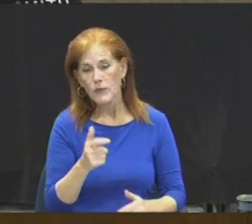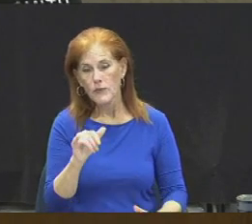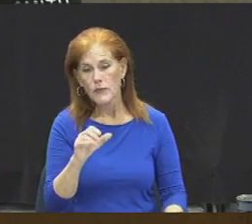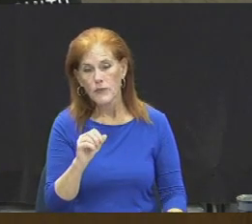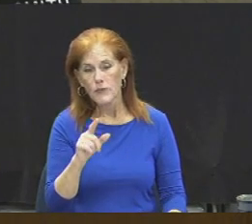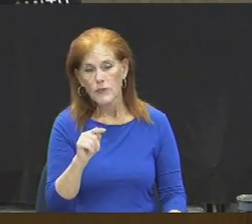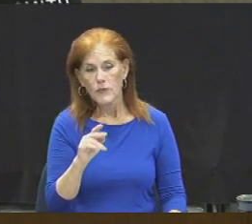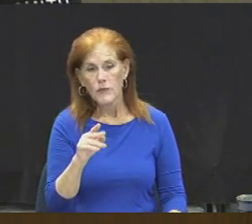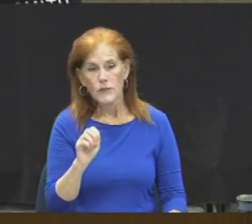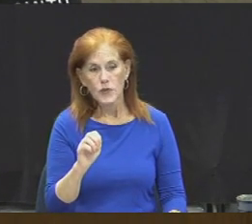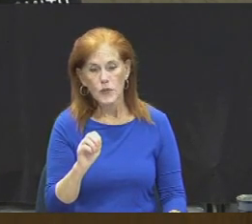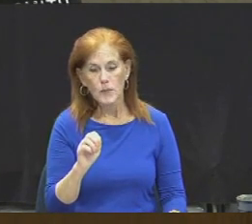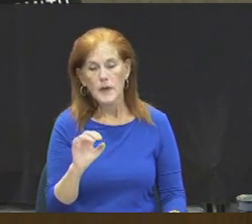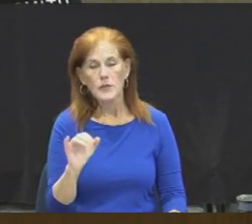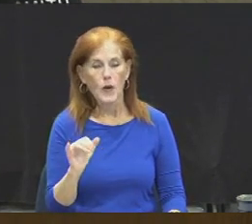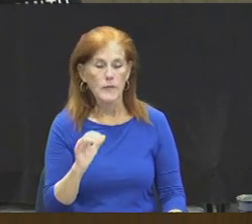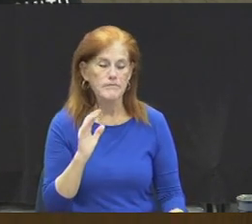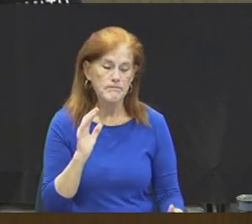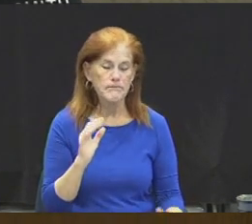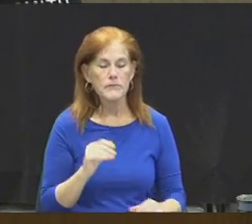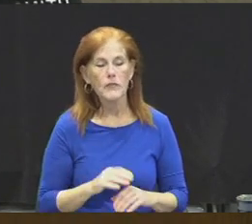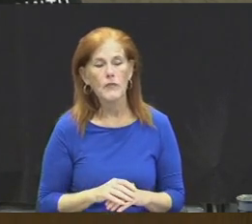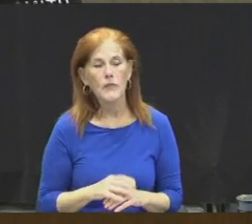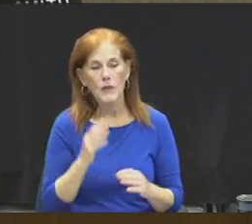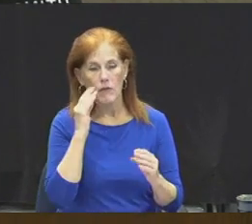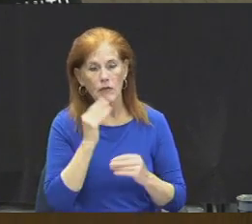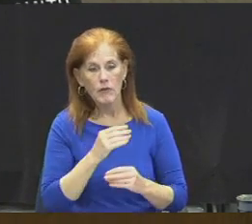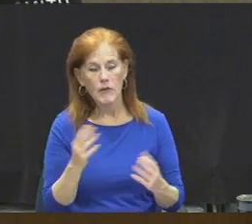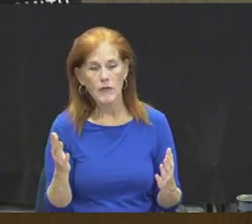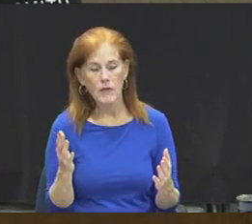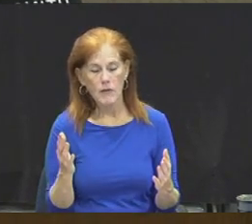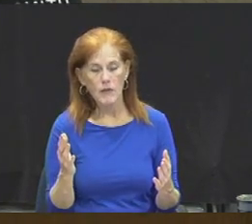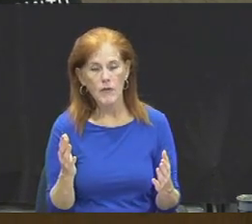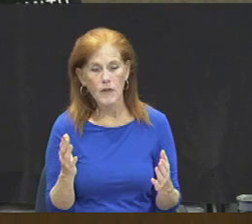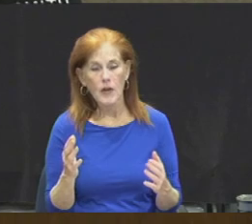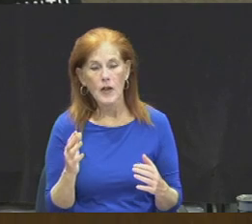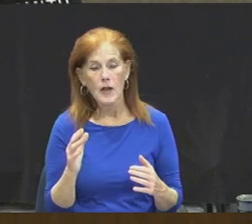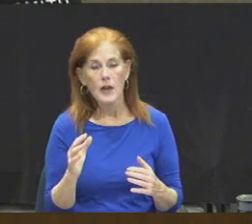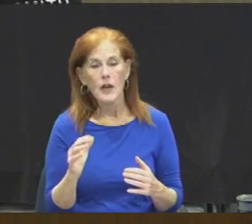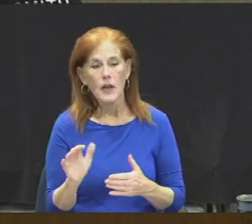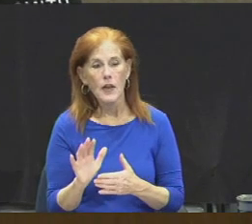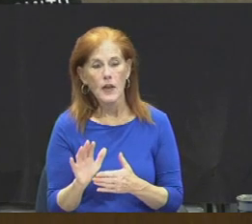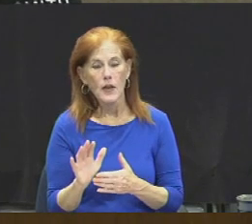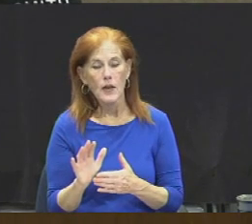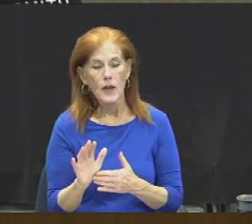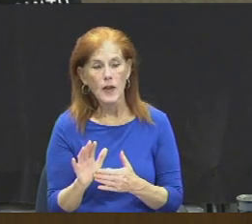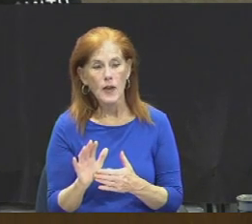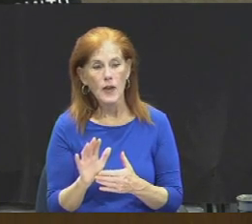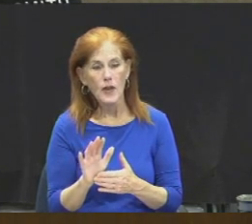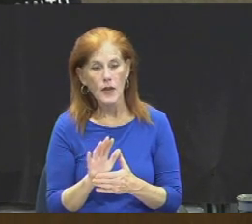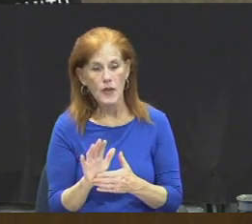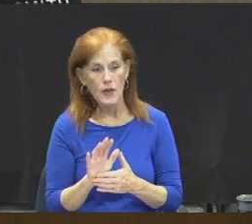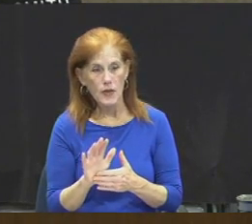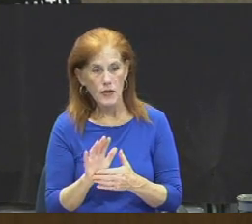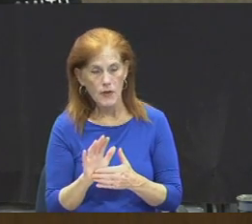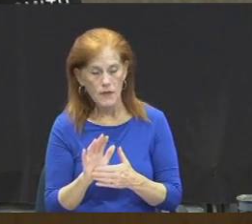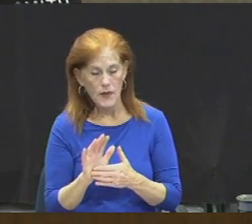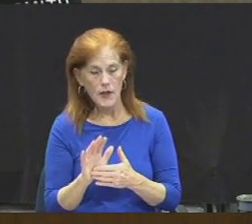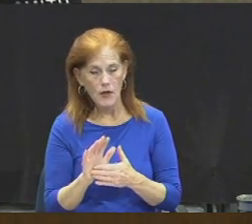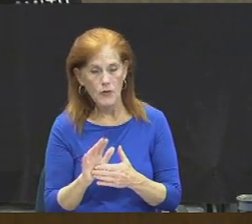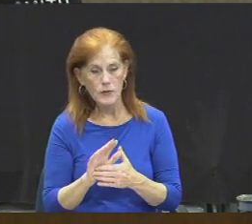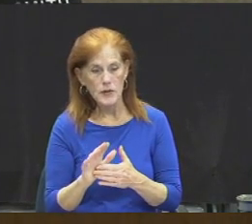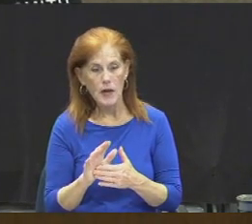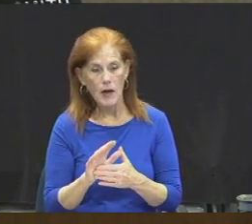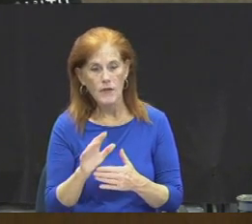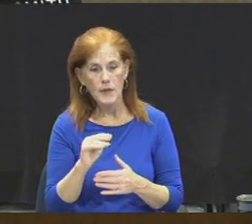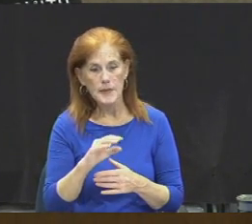Um, I do want to let you know that these uh, videos of the Mayor's Commission meetings will be